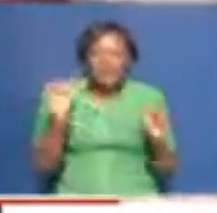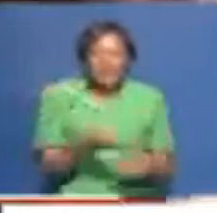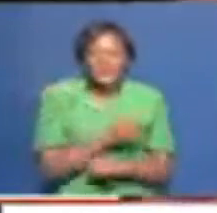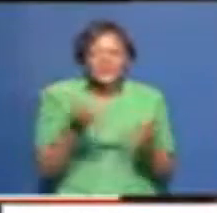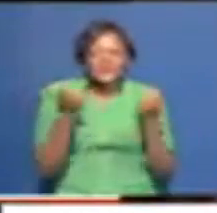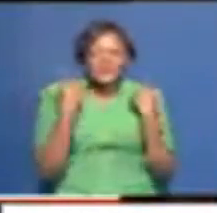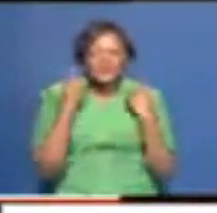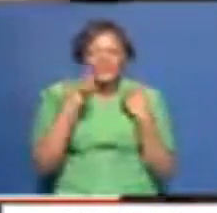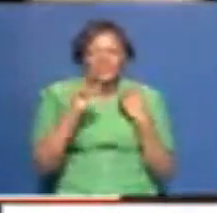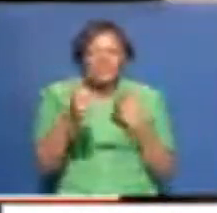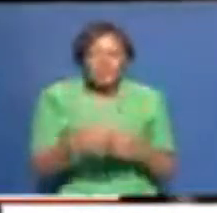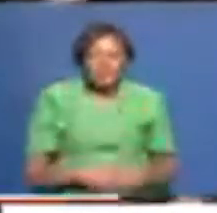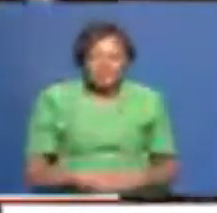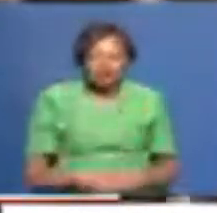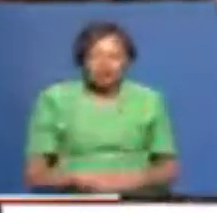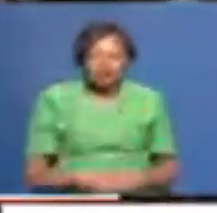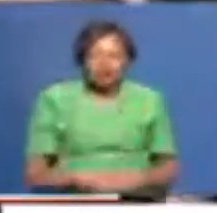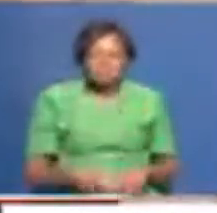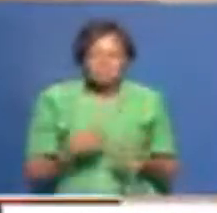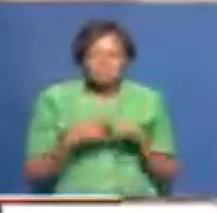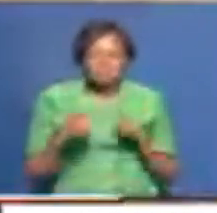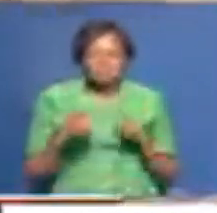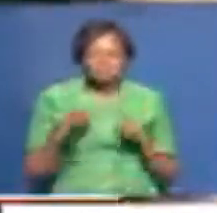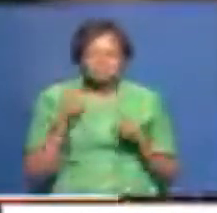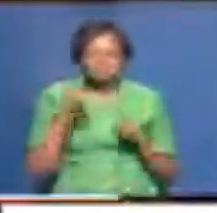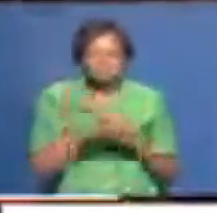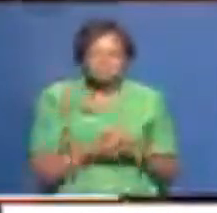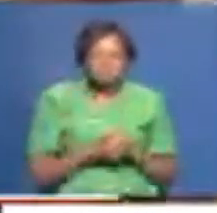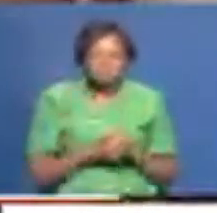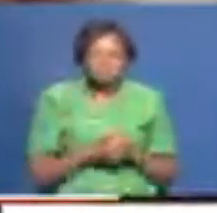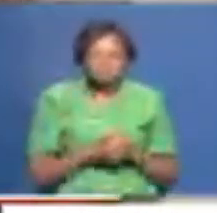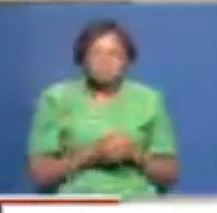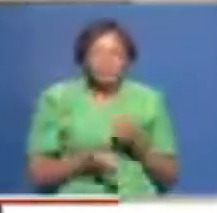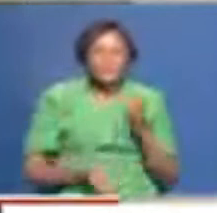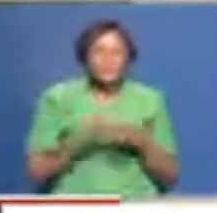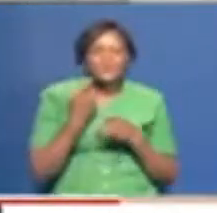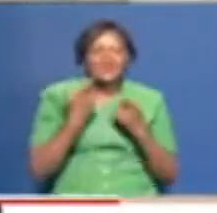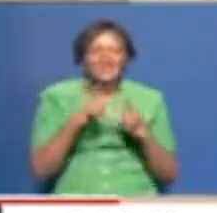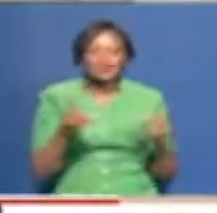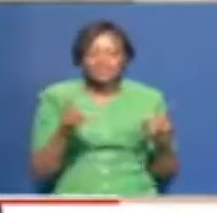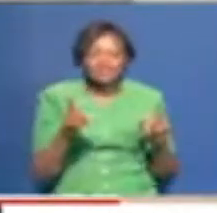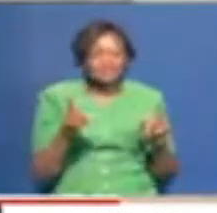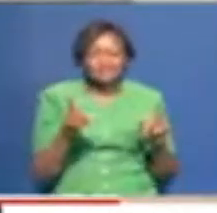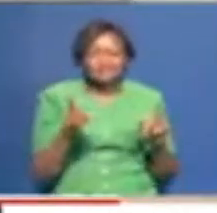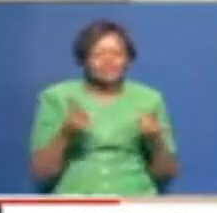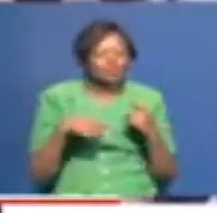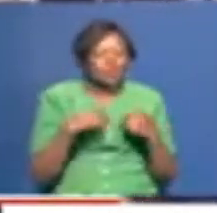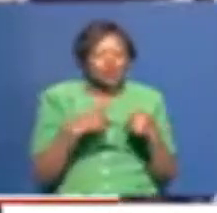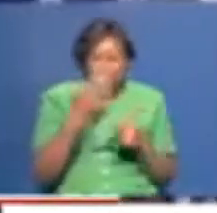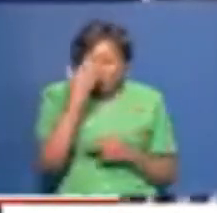understand one another. But it looks like the evolution of languages has not reached its peak yet,